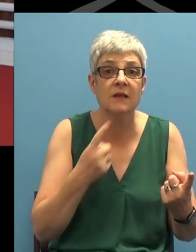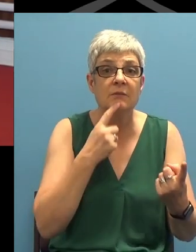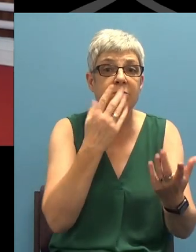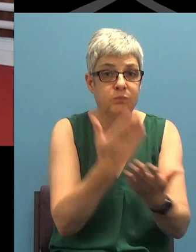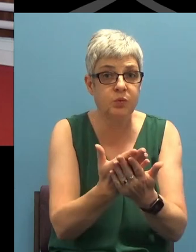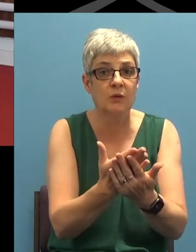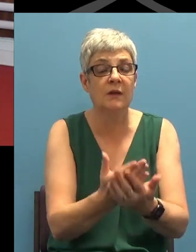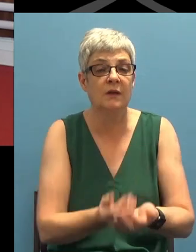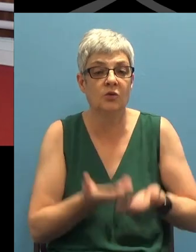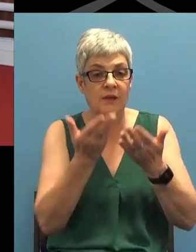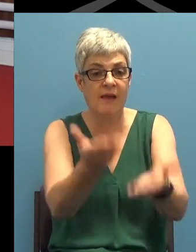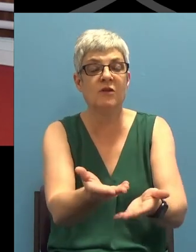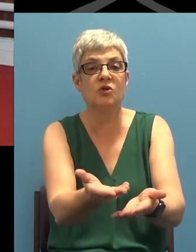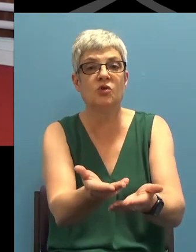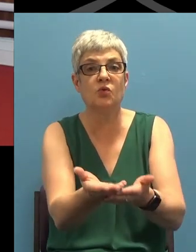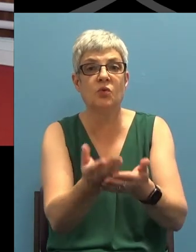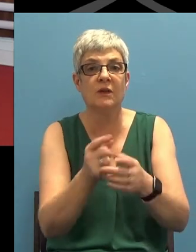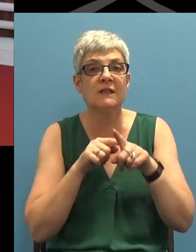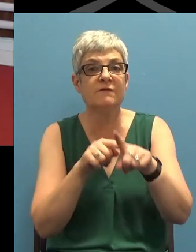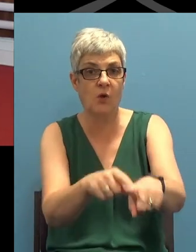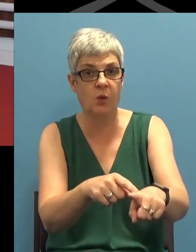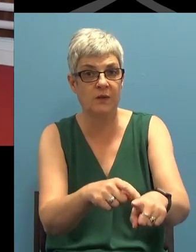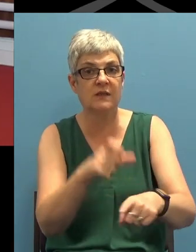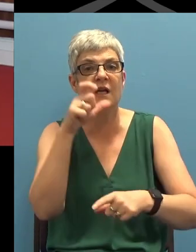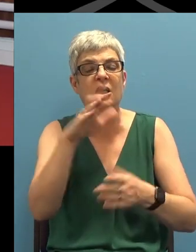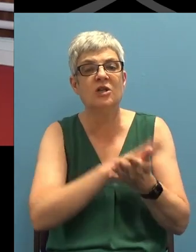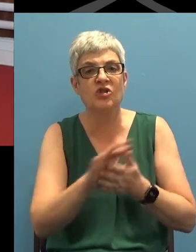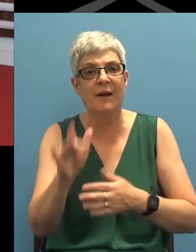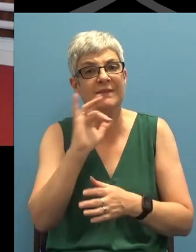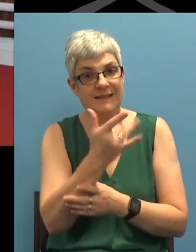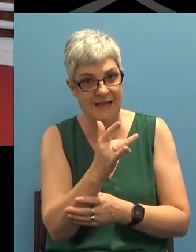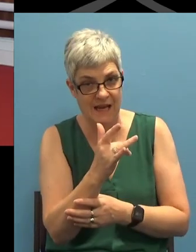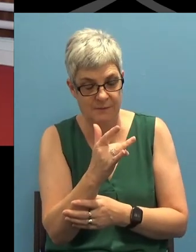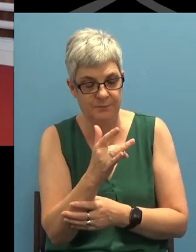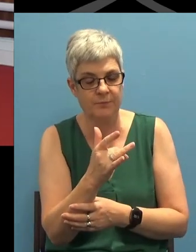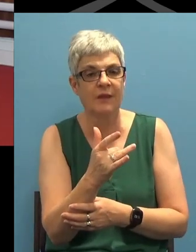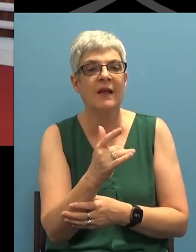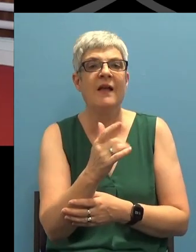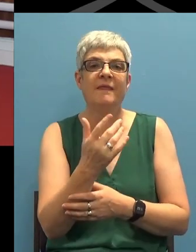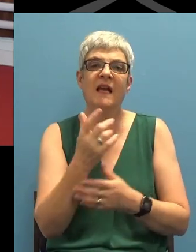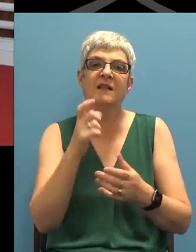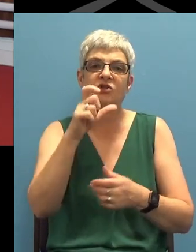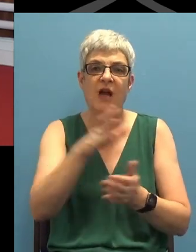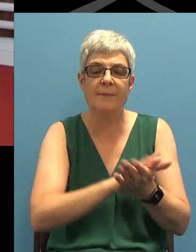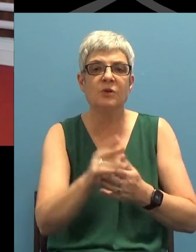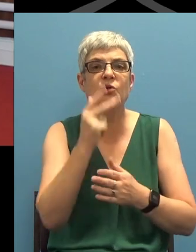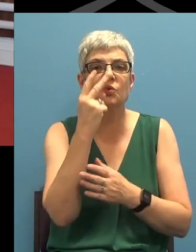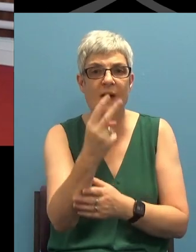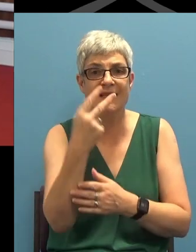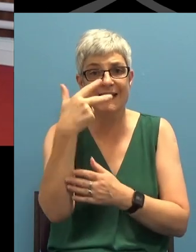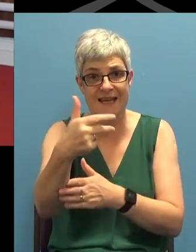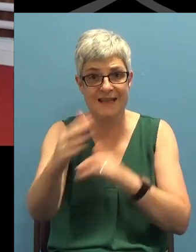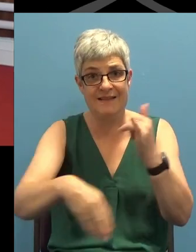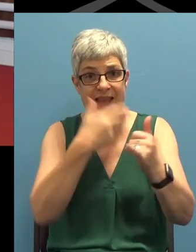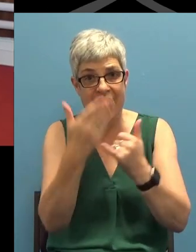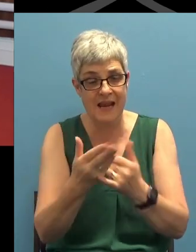his followers, chapter 10, and then ultimately in chapter 28 at the end of Matthew's